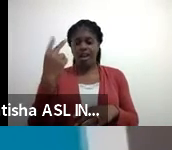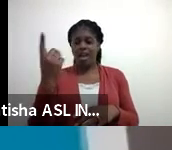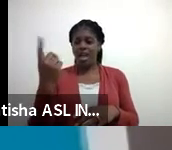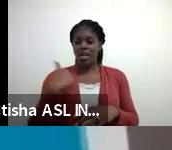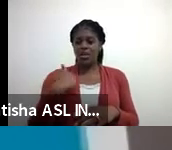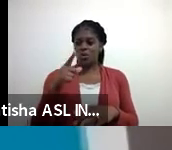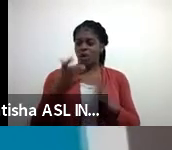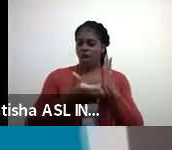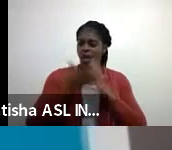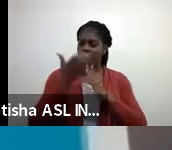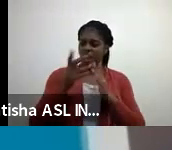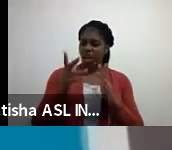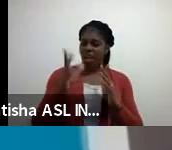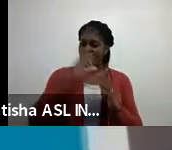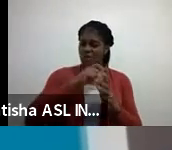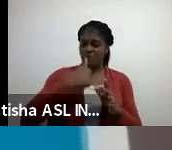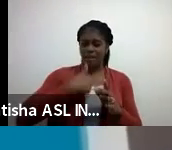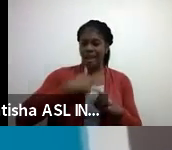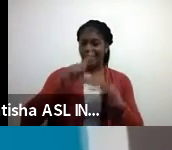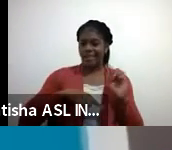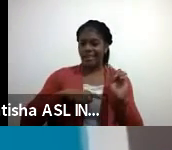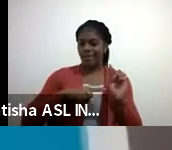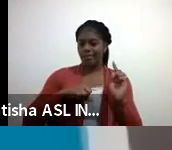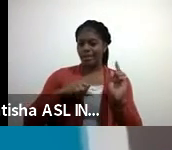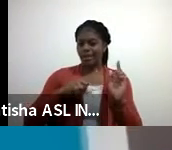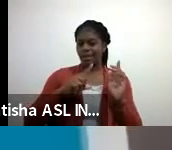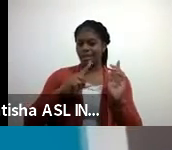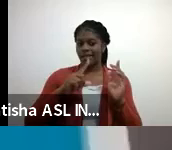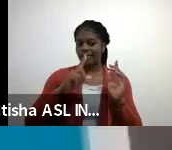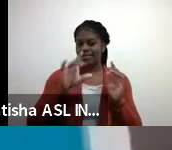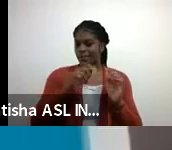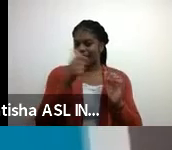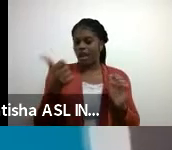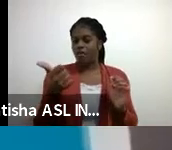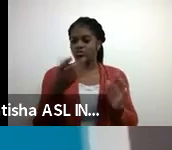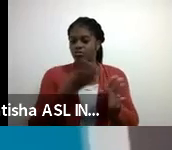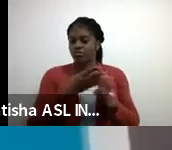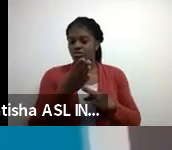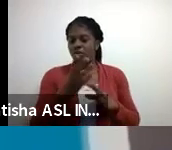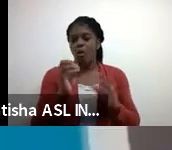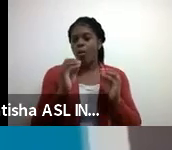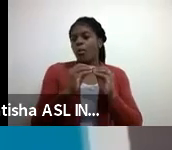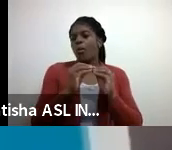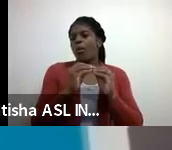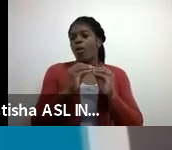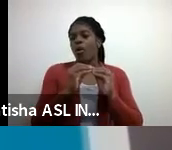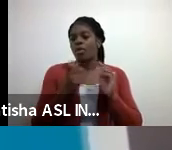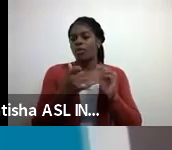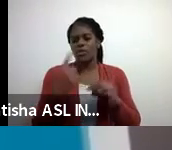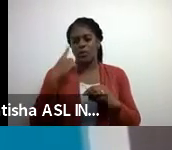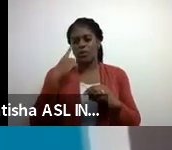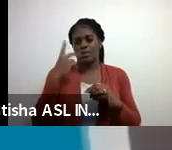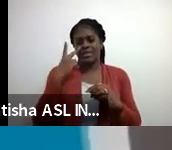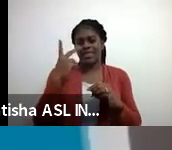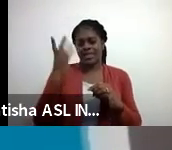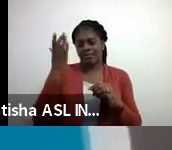automatically assume that I could not be anything else or be more than what you see in front